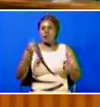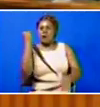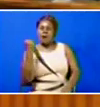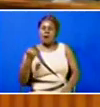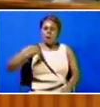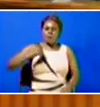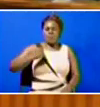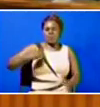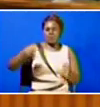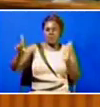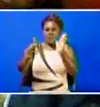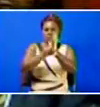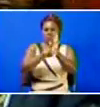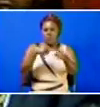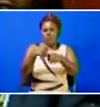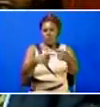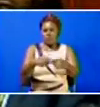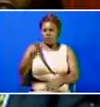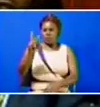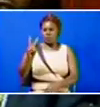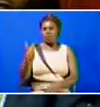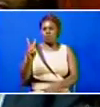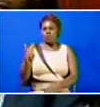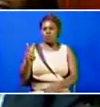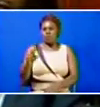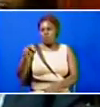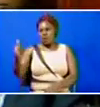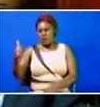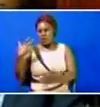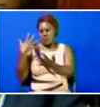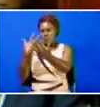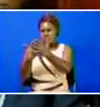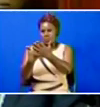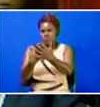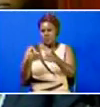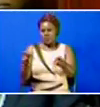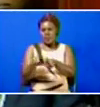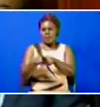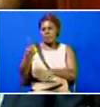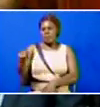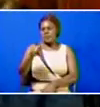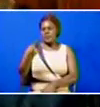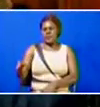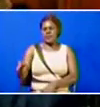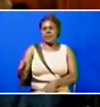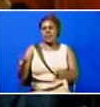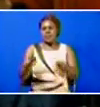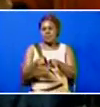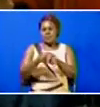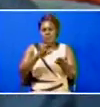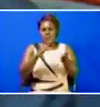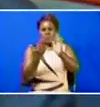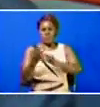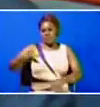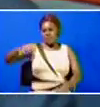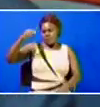abuse of the legal process. Two of Kamau's co-accused have already been charged with similar offences. But even as he appeared at